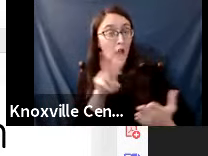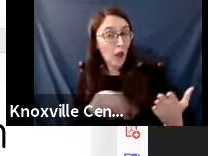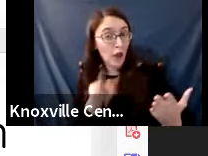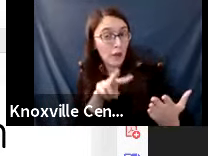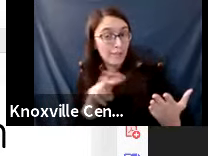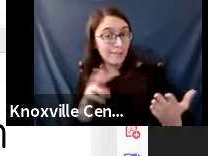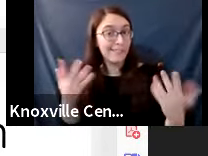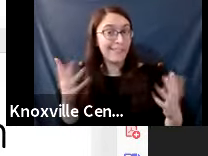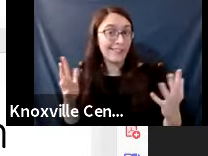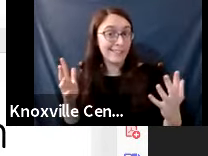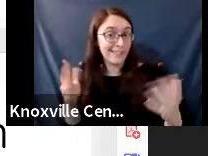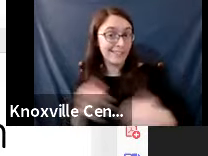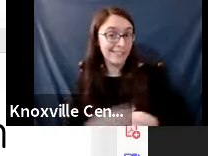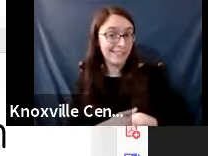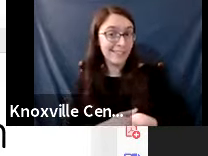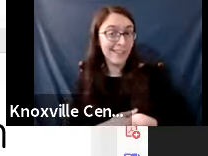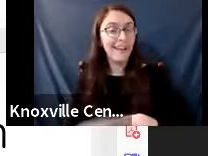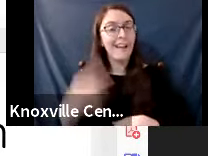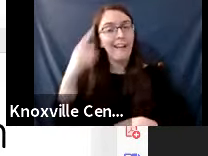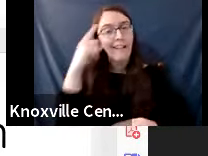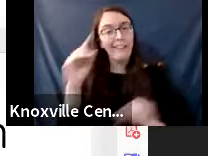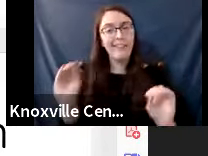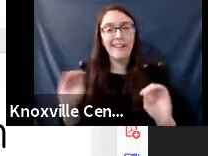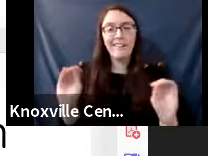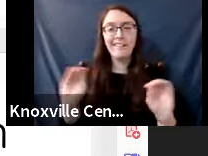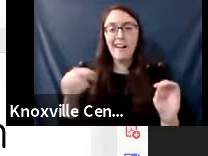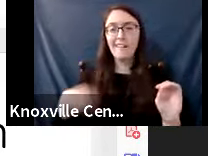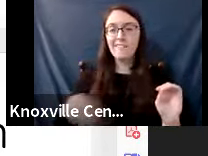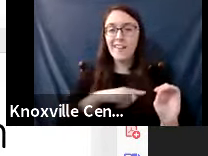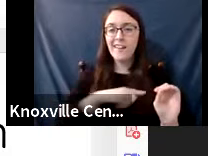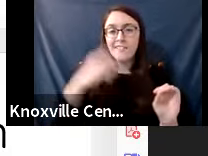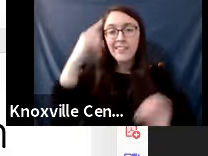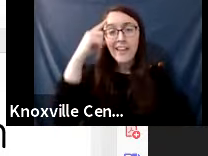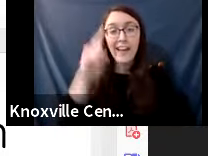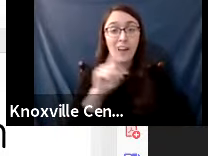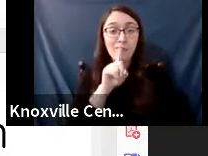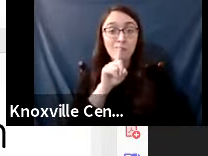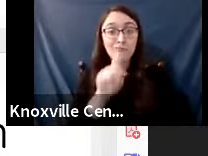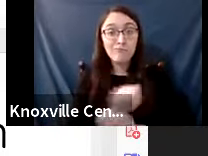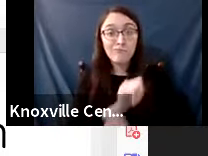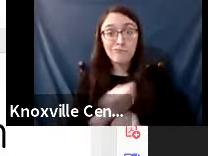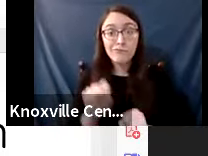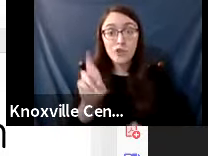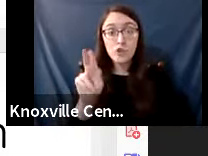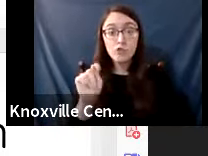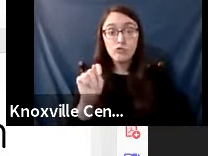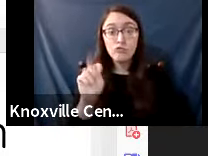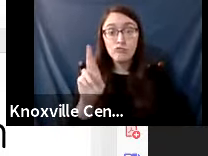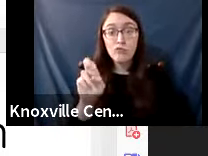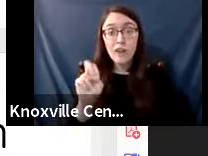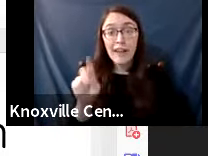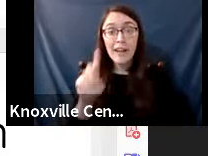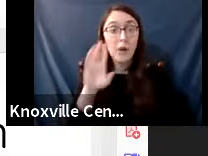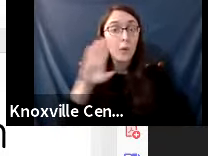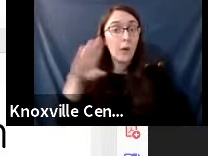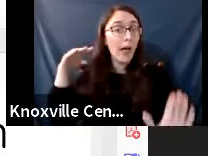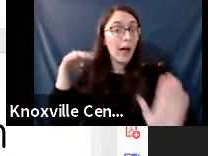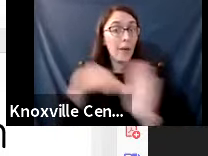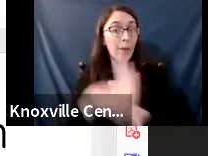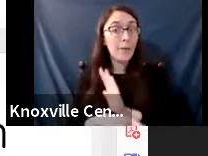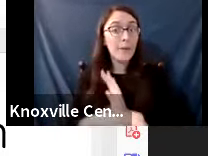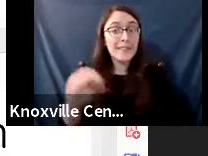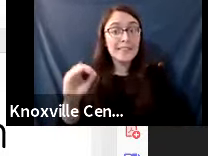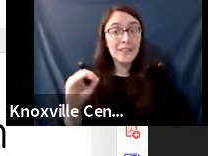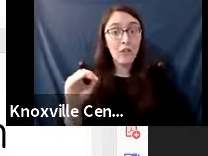we all do. None of us would think it's realistic that those trend lines would get us all the way down to zero in the same way